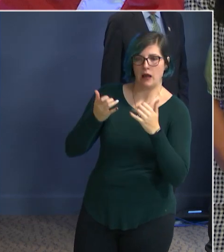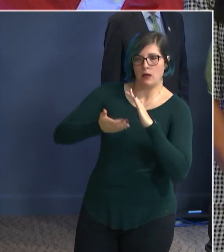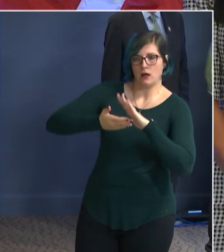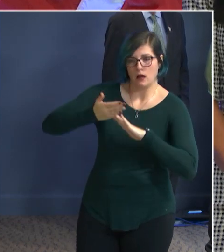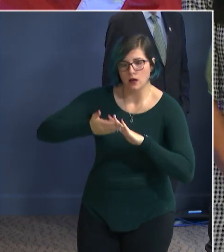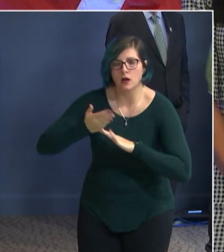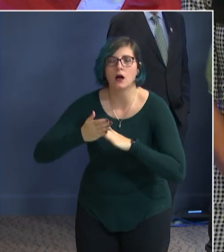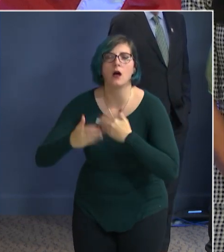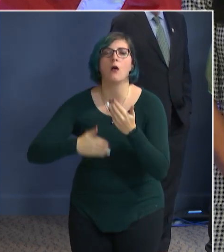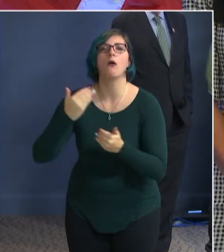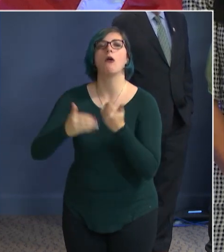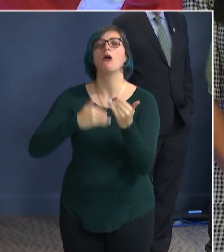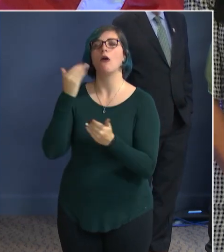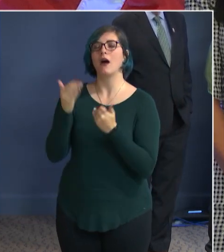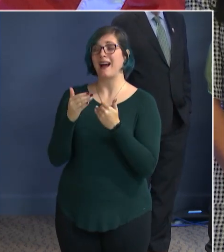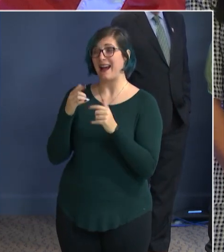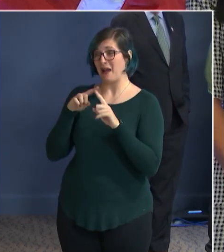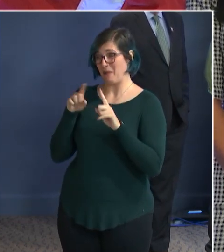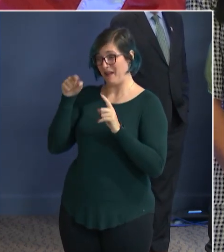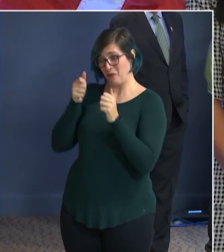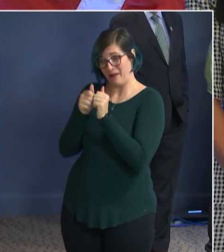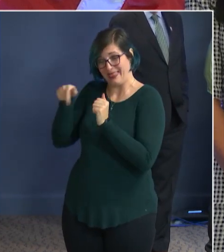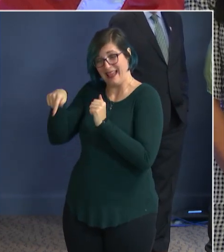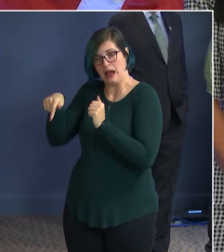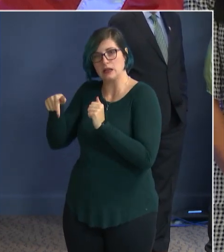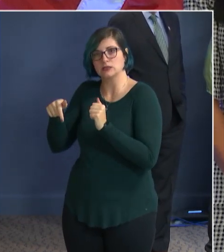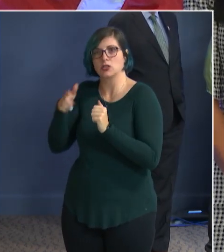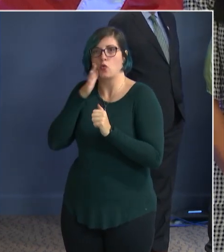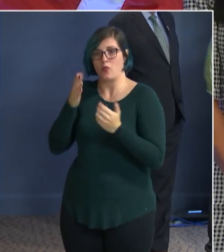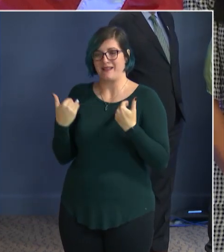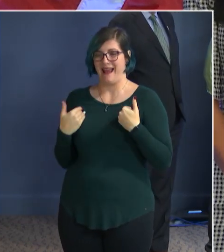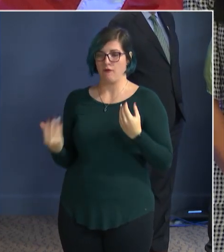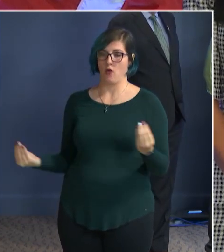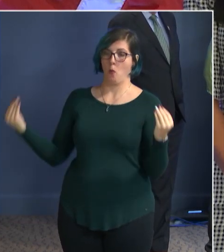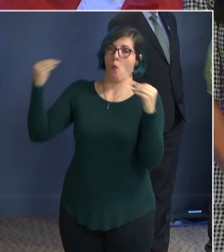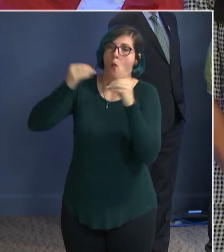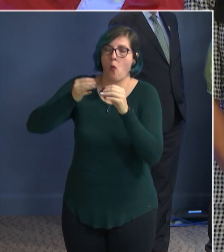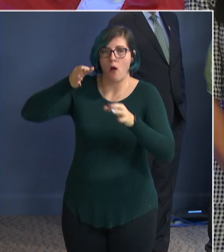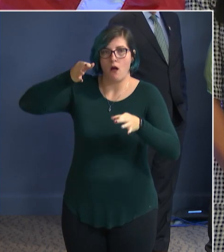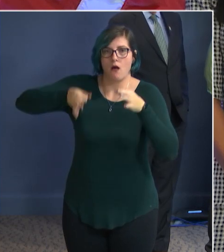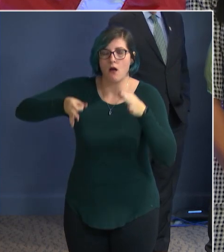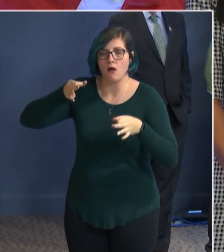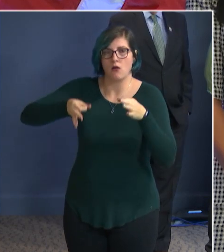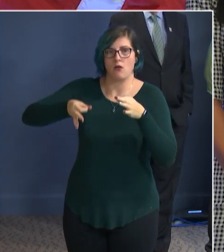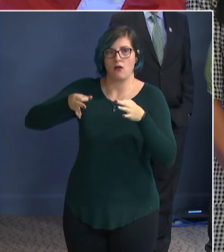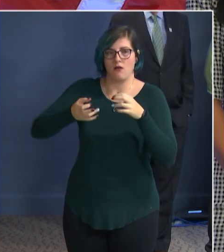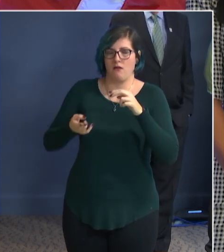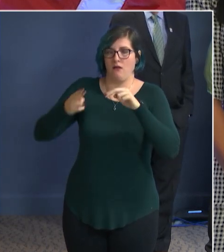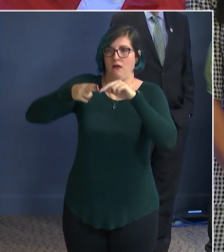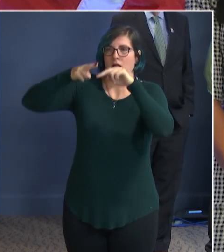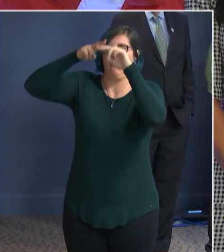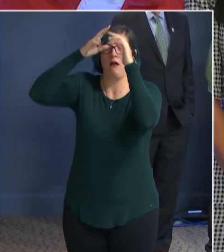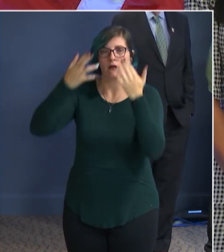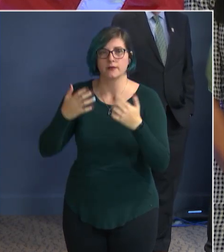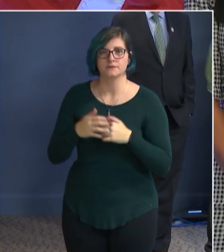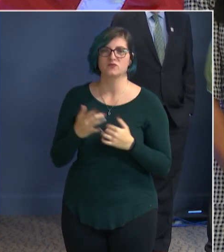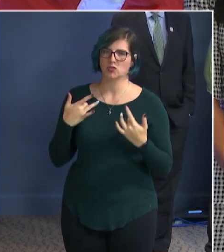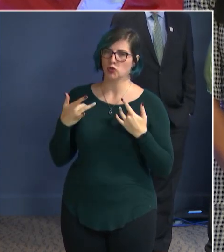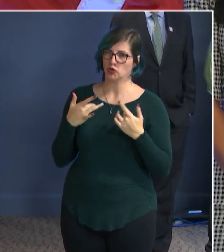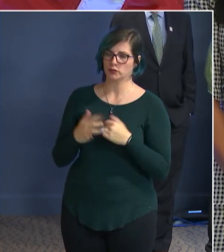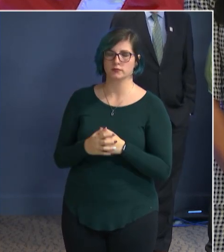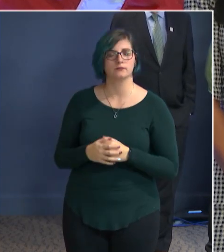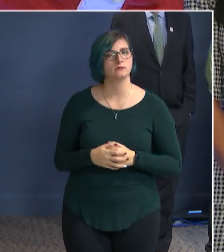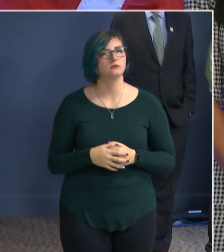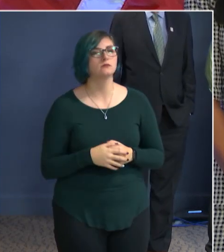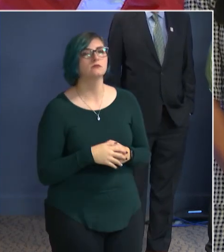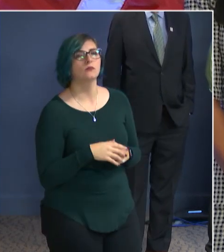of trials would skyrocket. And so we have concerns about all of that. Just following up quickly, last year